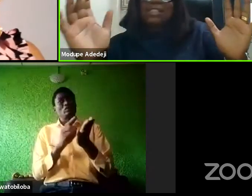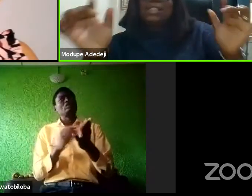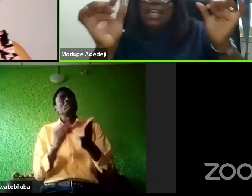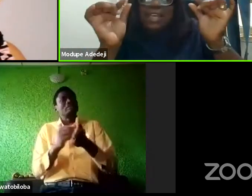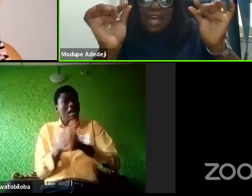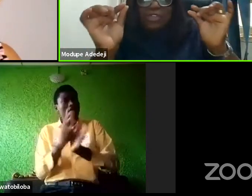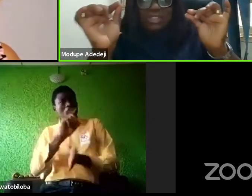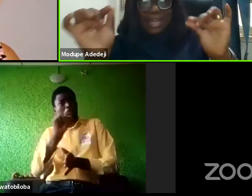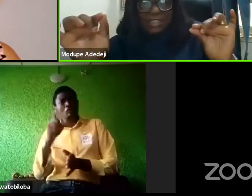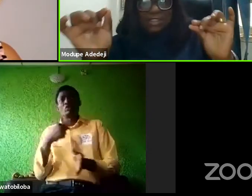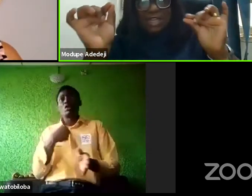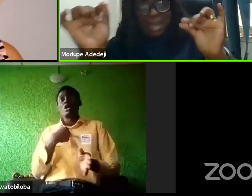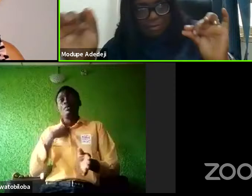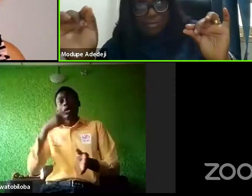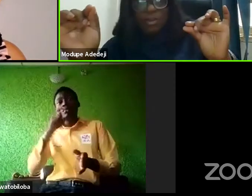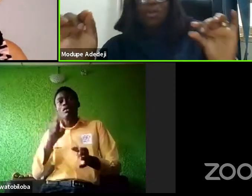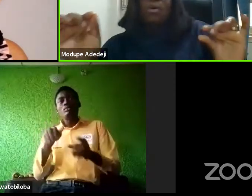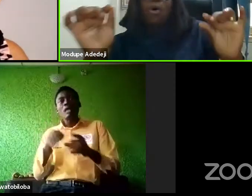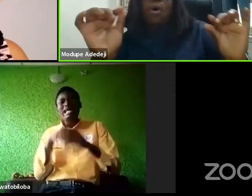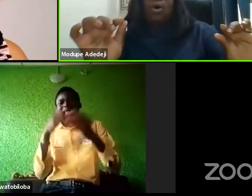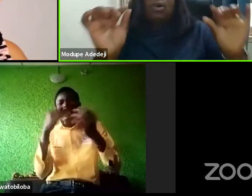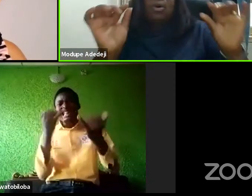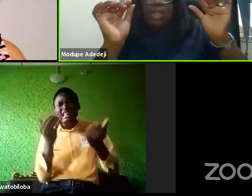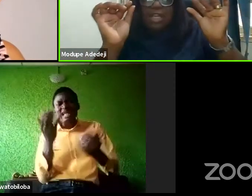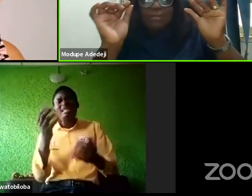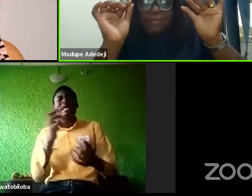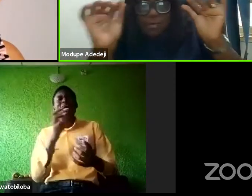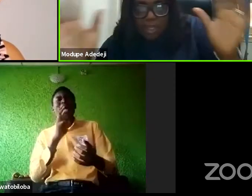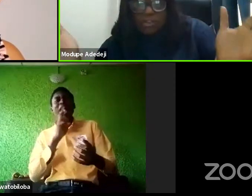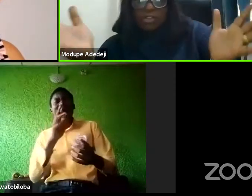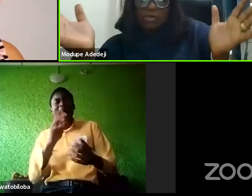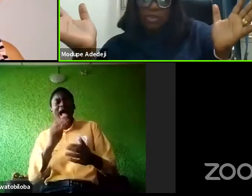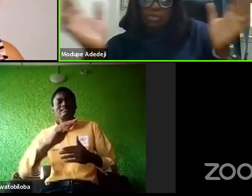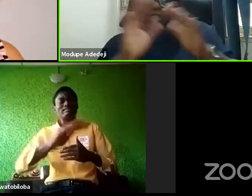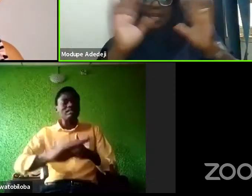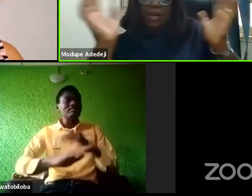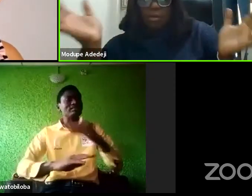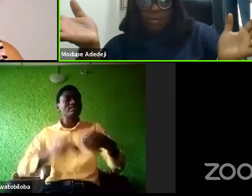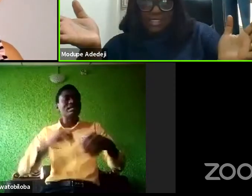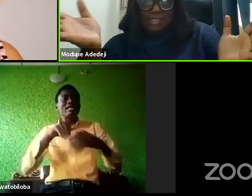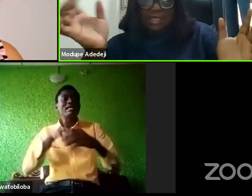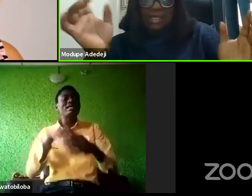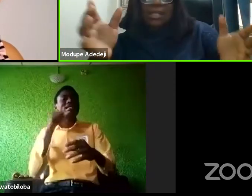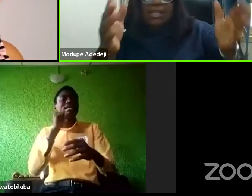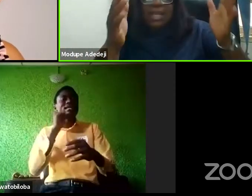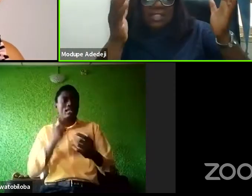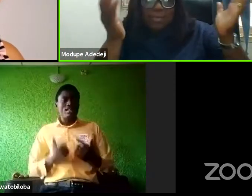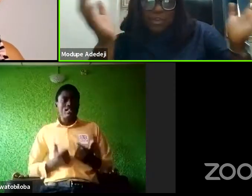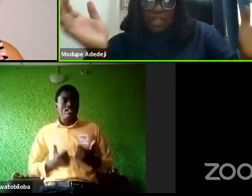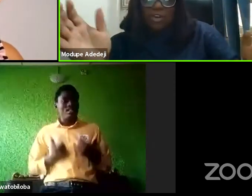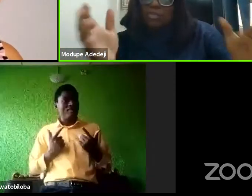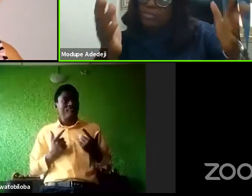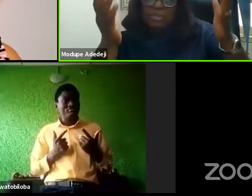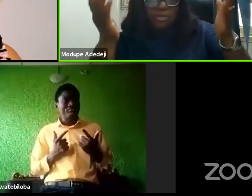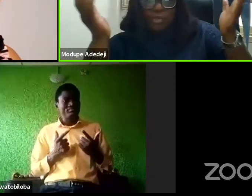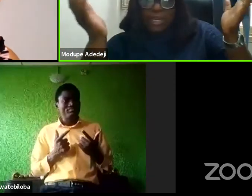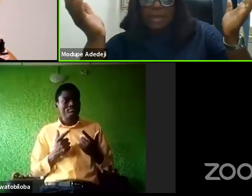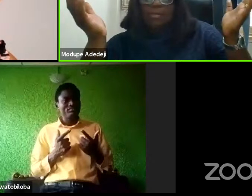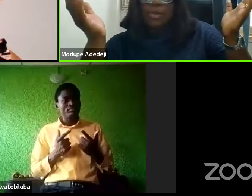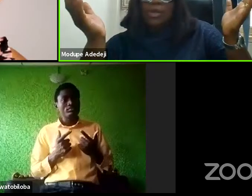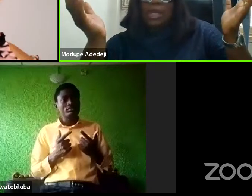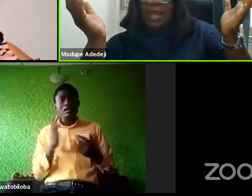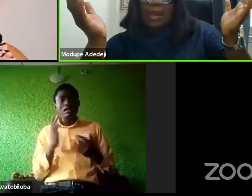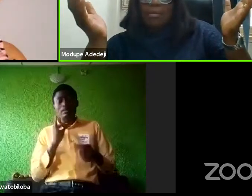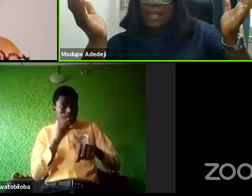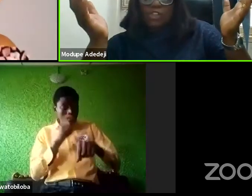are stages in a girl child life or in a female, so to say, encompassing. There's a period of